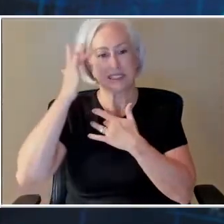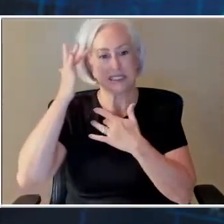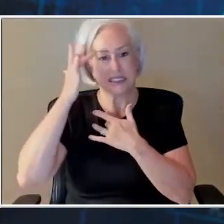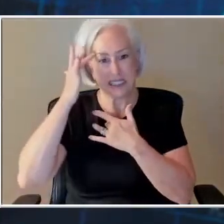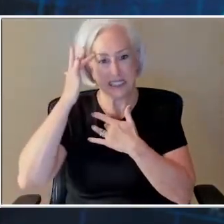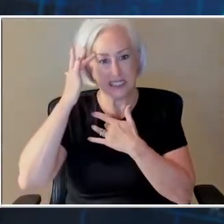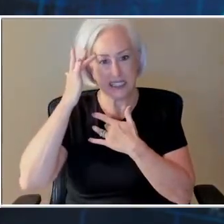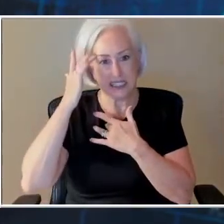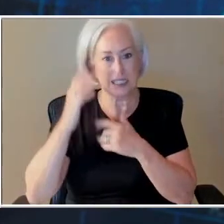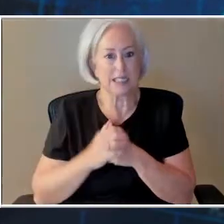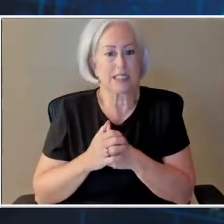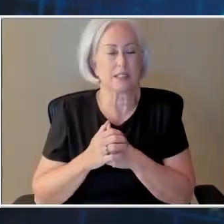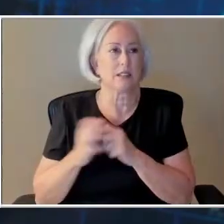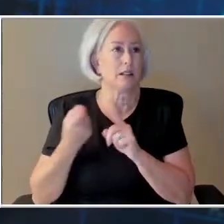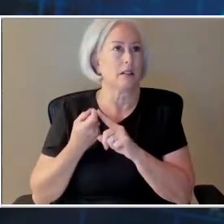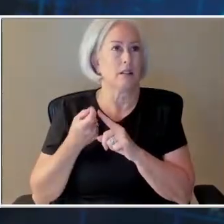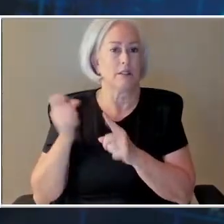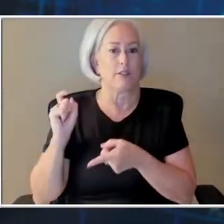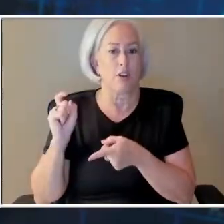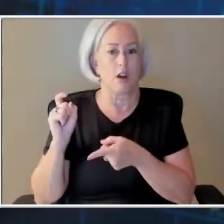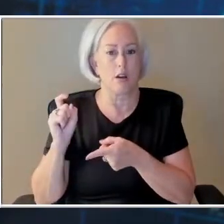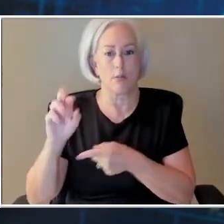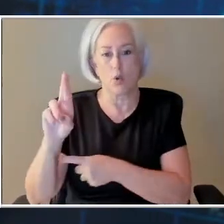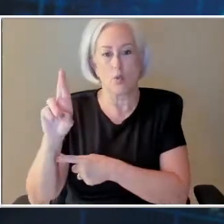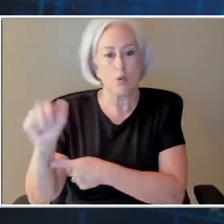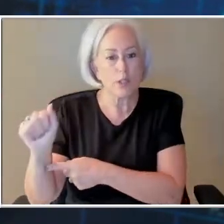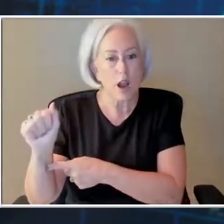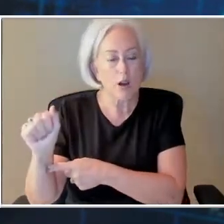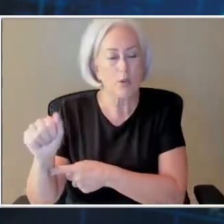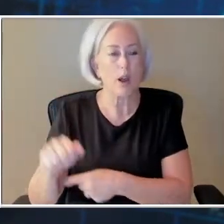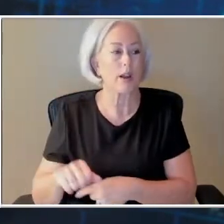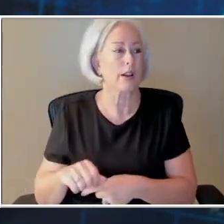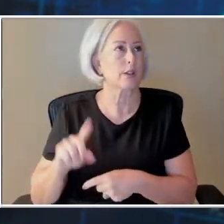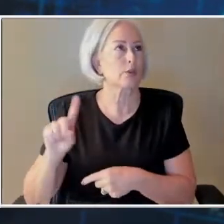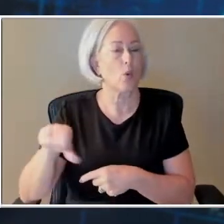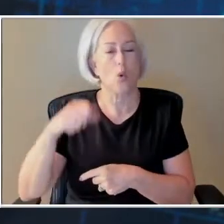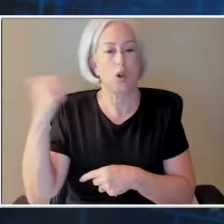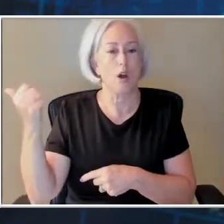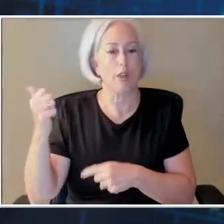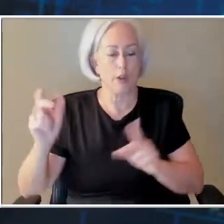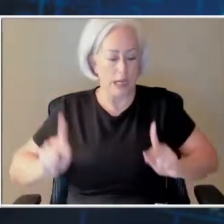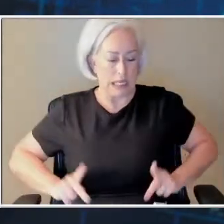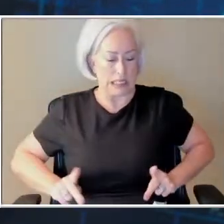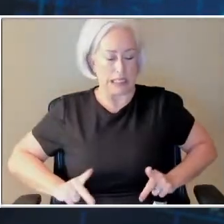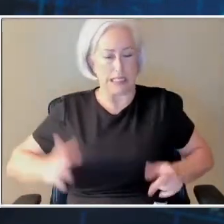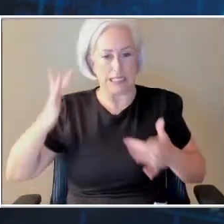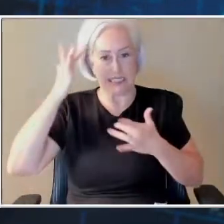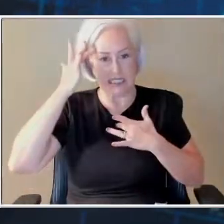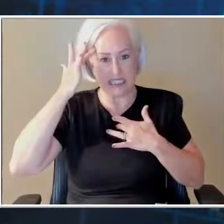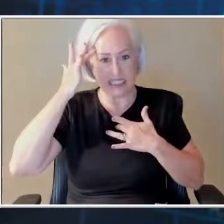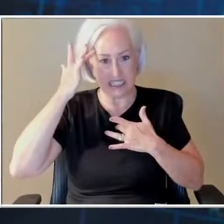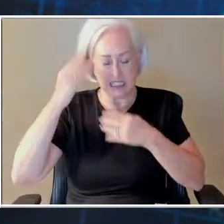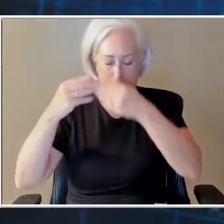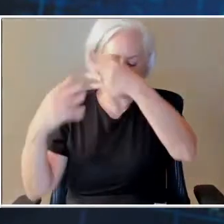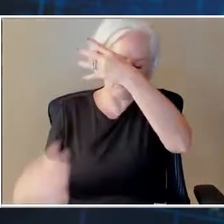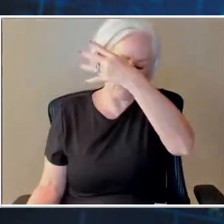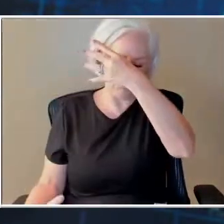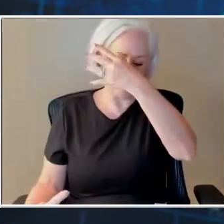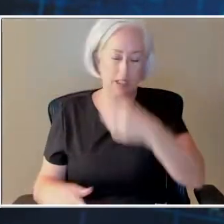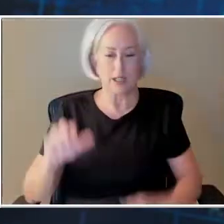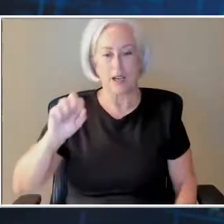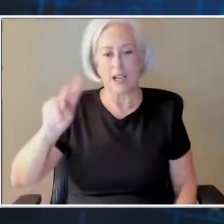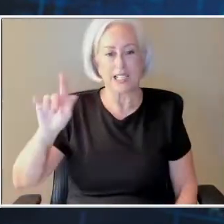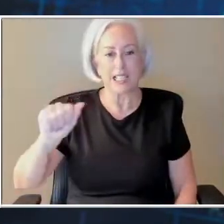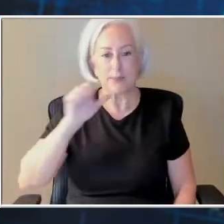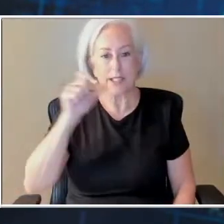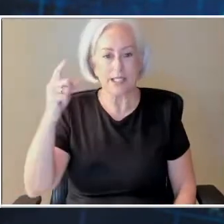disease from rheumatoid arthritis or any other kidney disease. So anemia is not always necessary to be associated